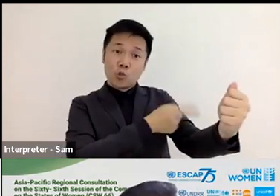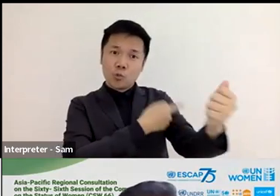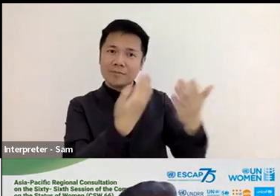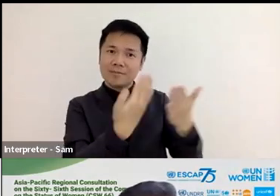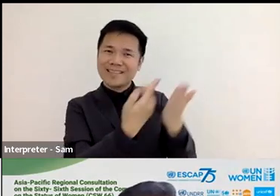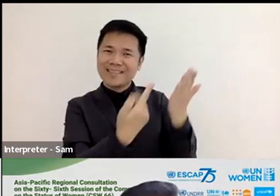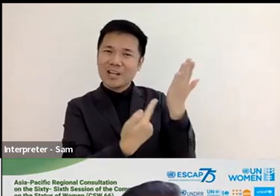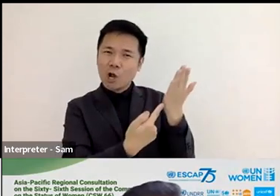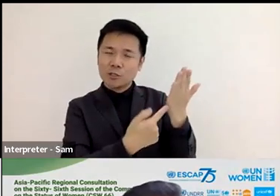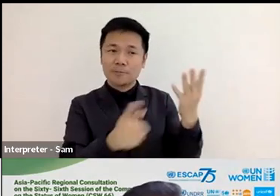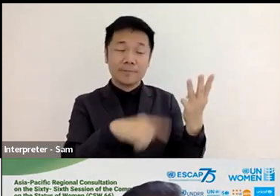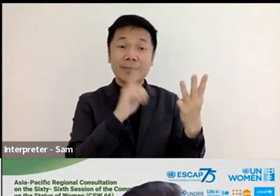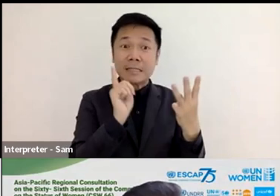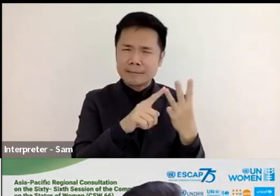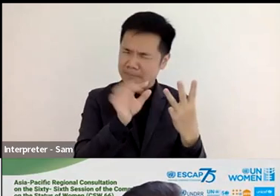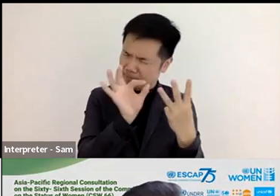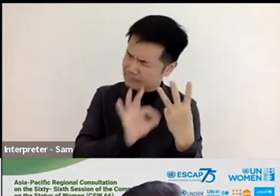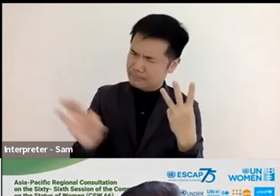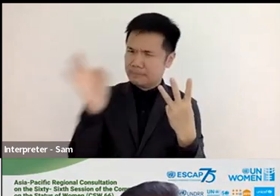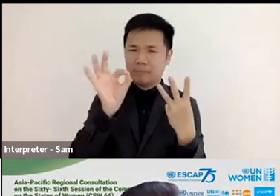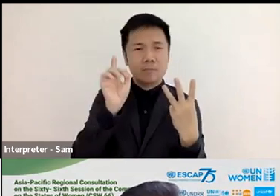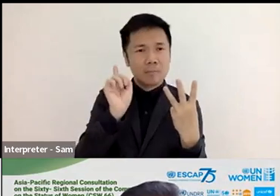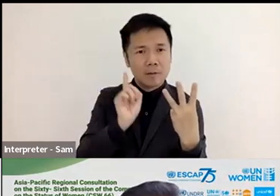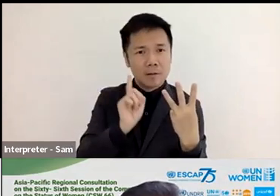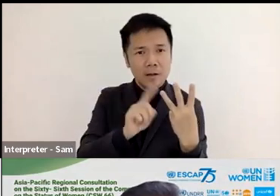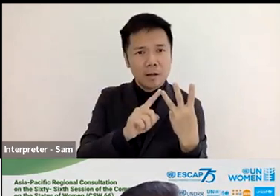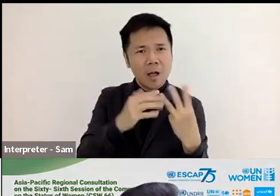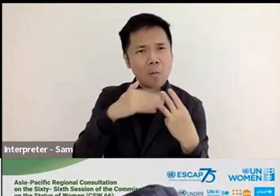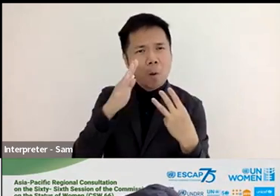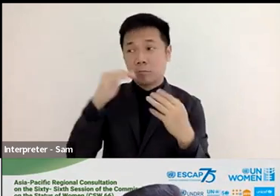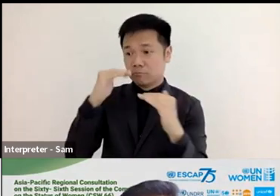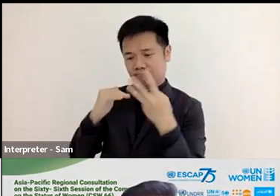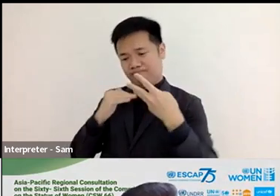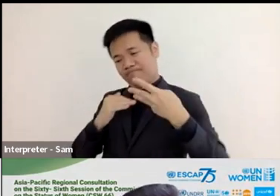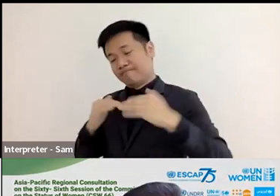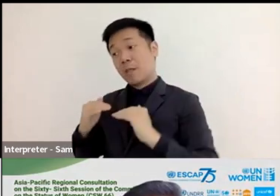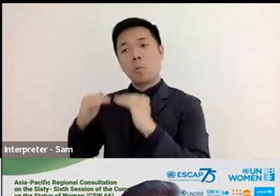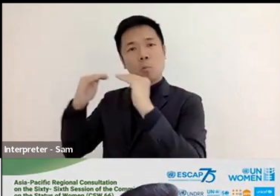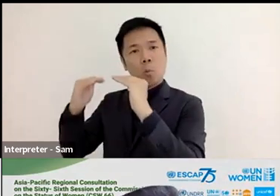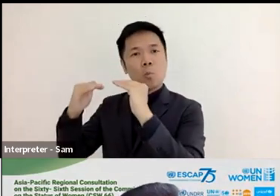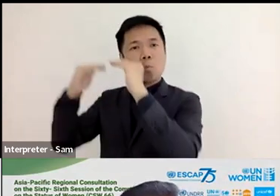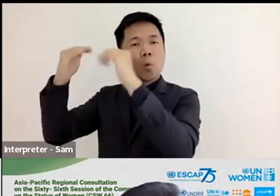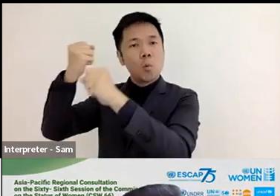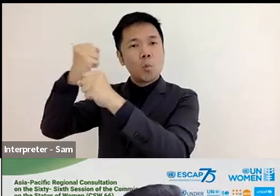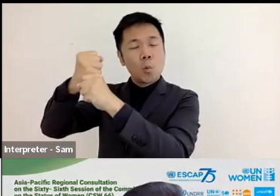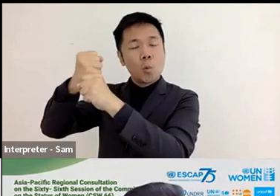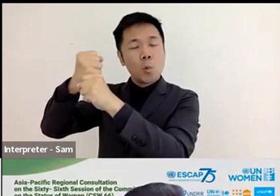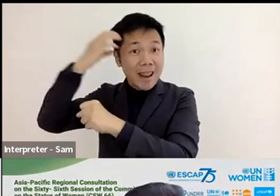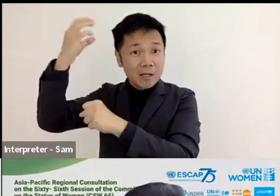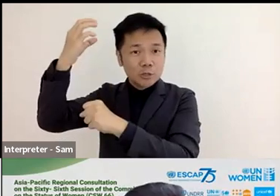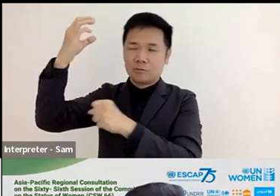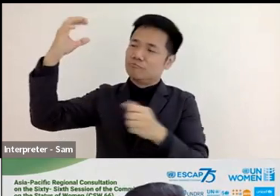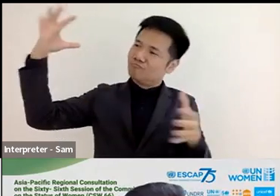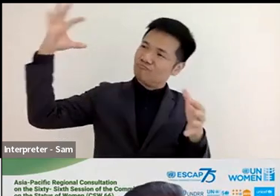important is that we need to have a more work with national level to share the information